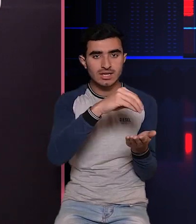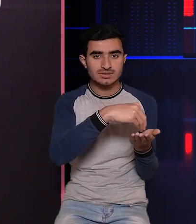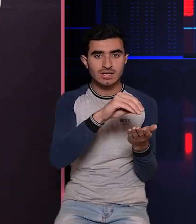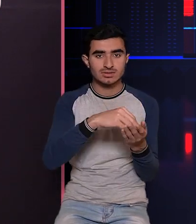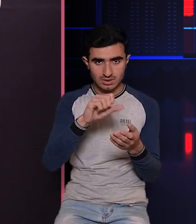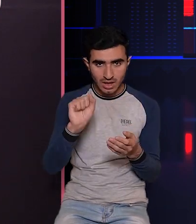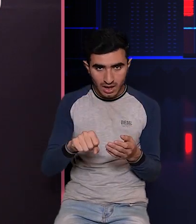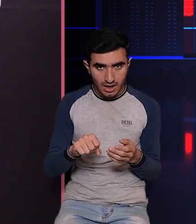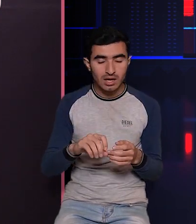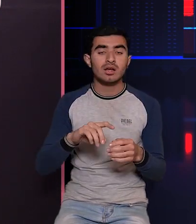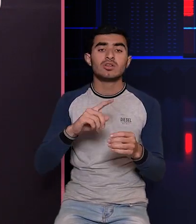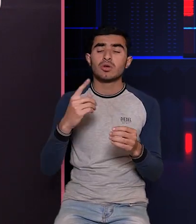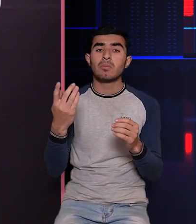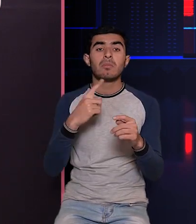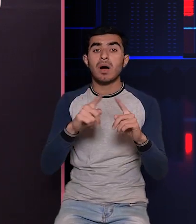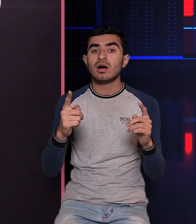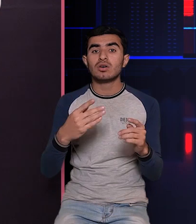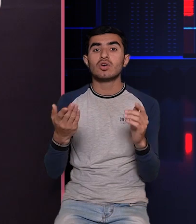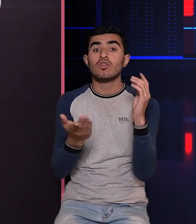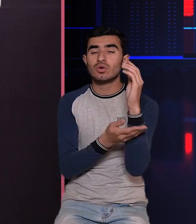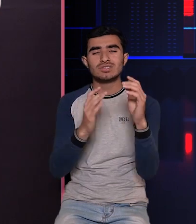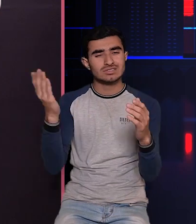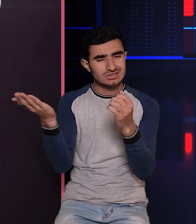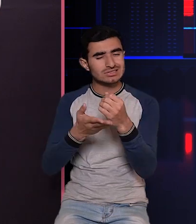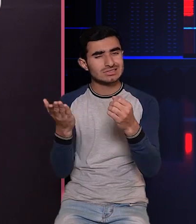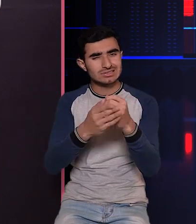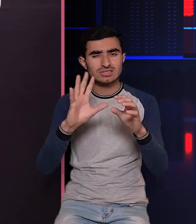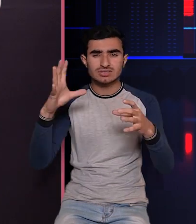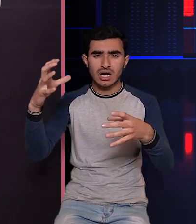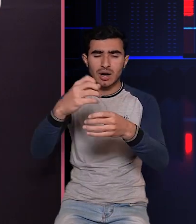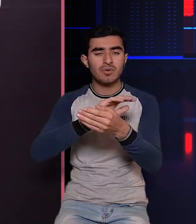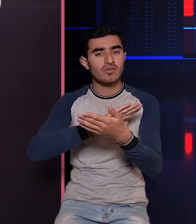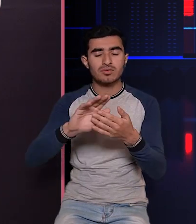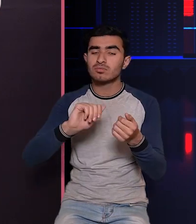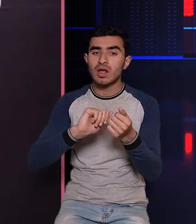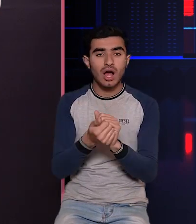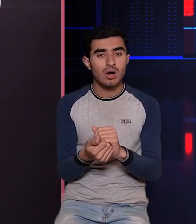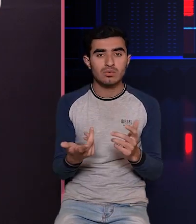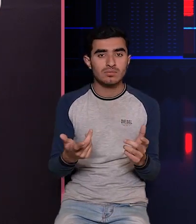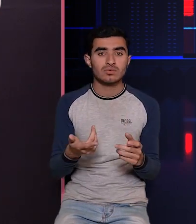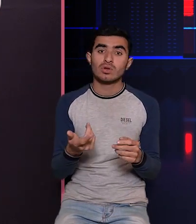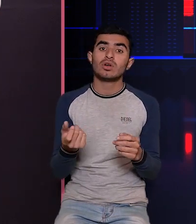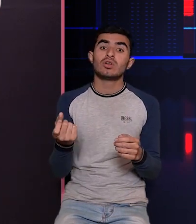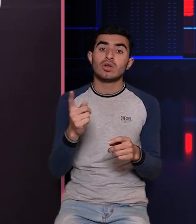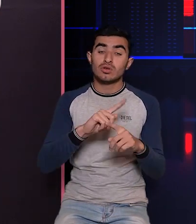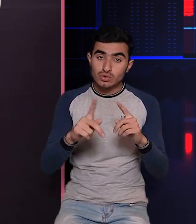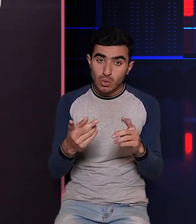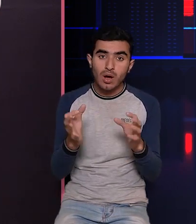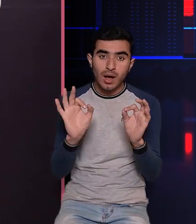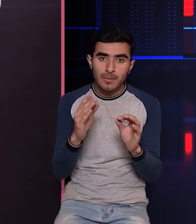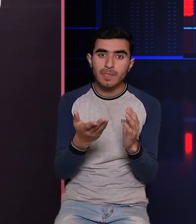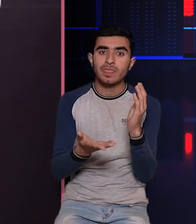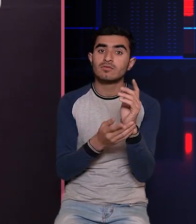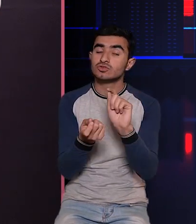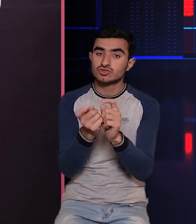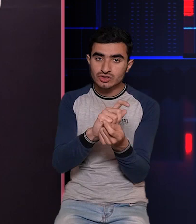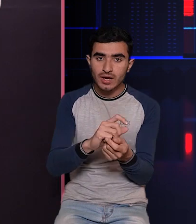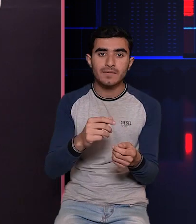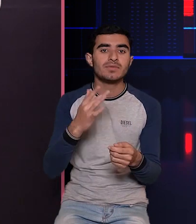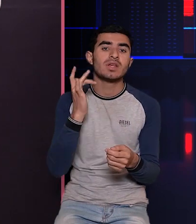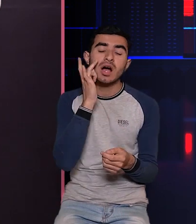fulfill the needs of the forest community, which is honey, which can be, nuts and herbs